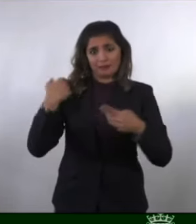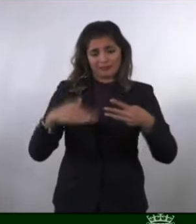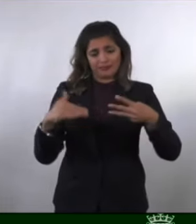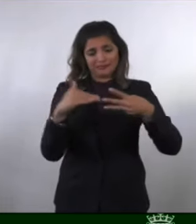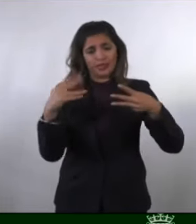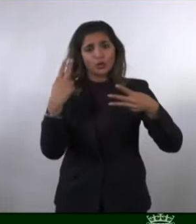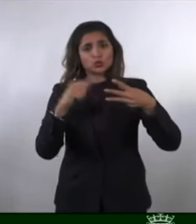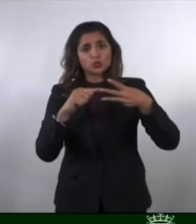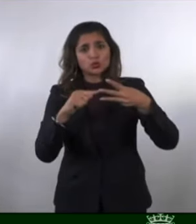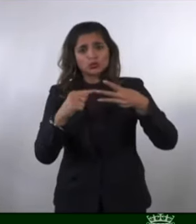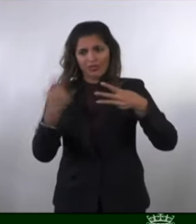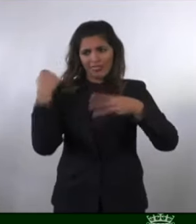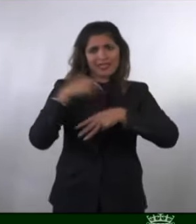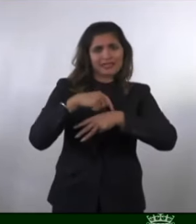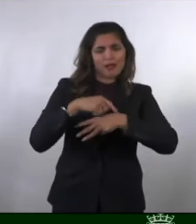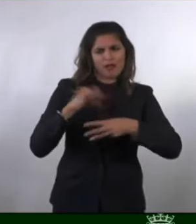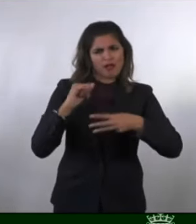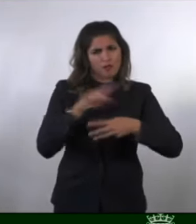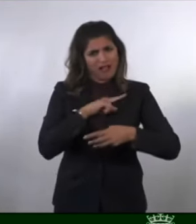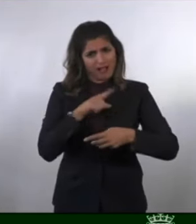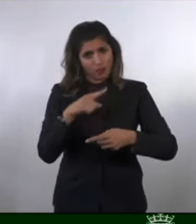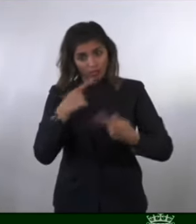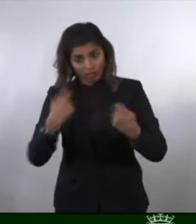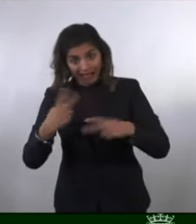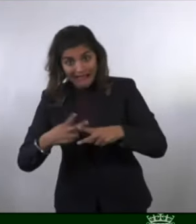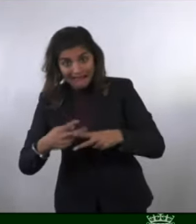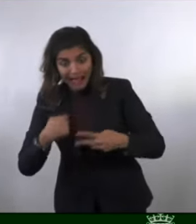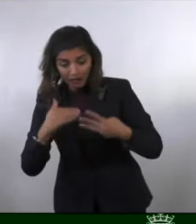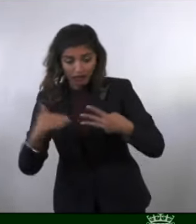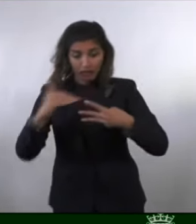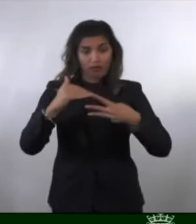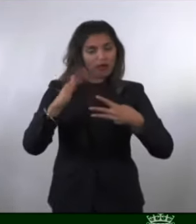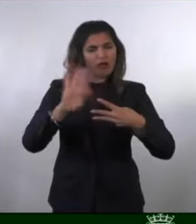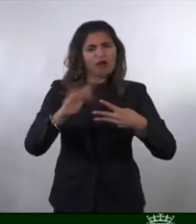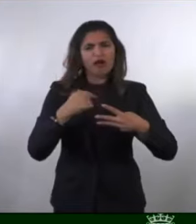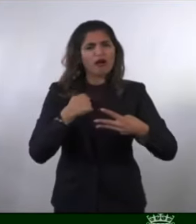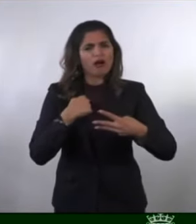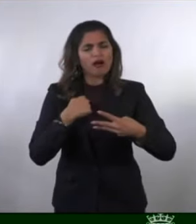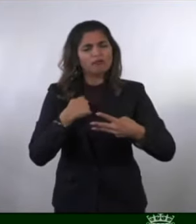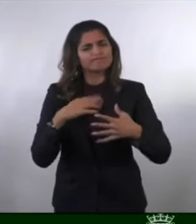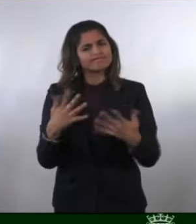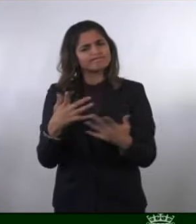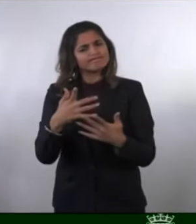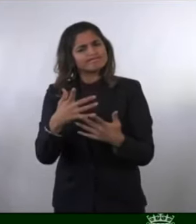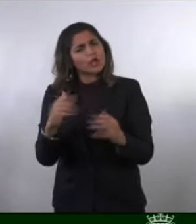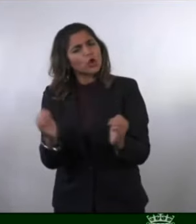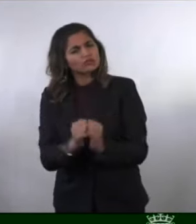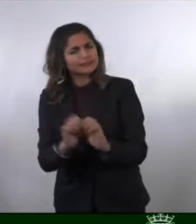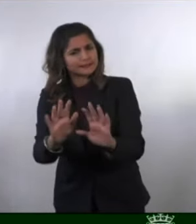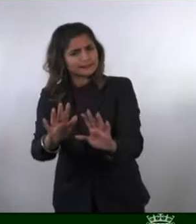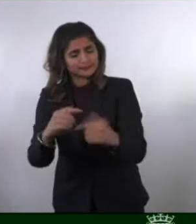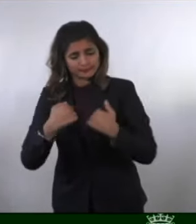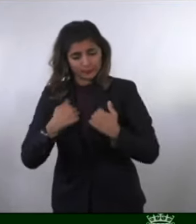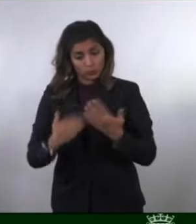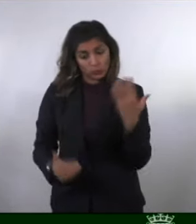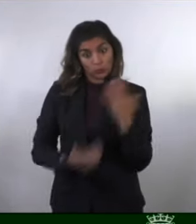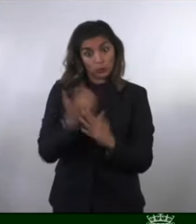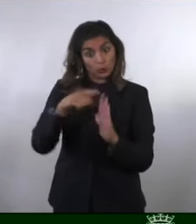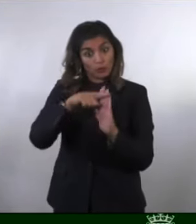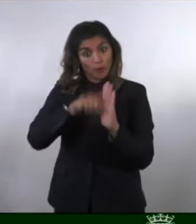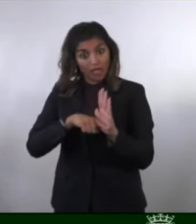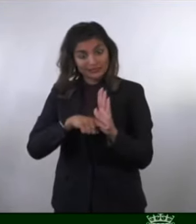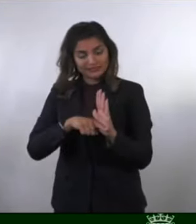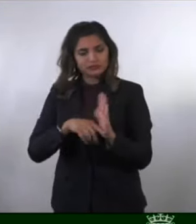in our regions? So does the Secretary of State agree that the new restrictions policy has to give people hope